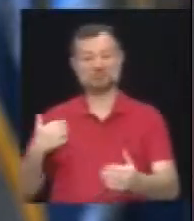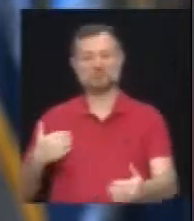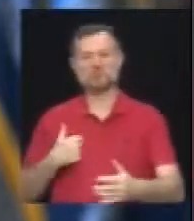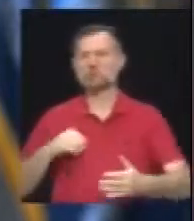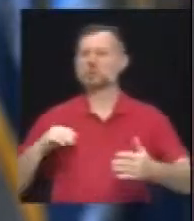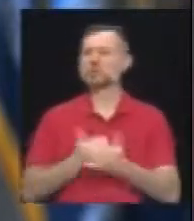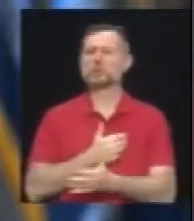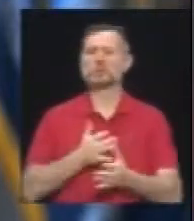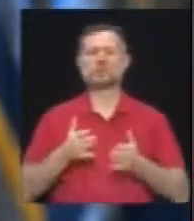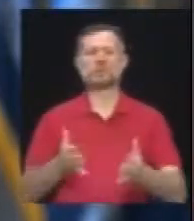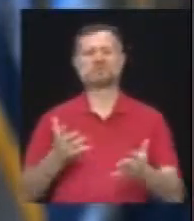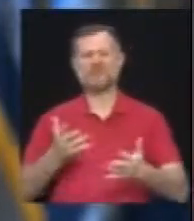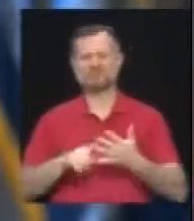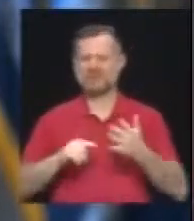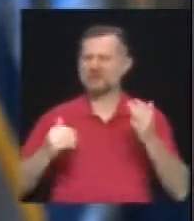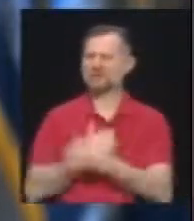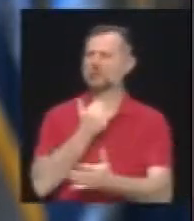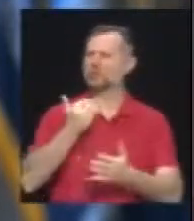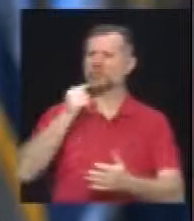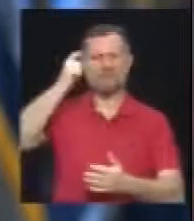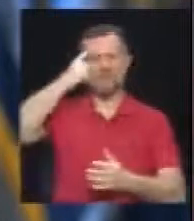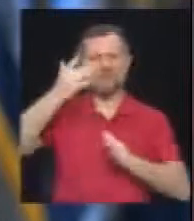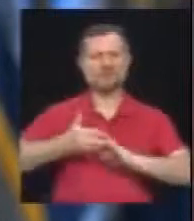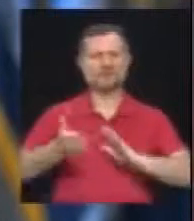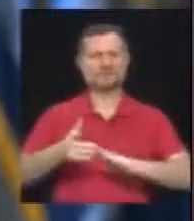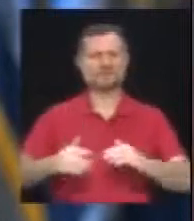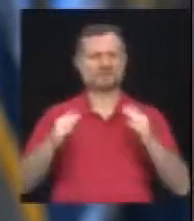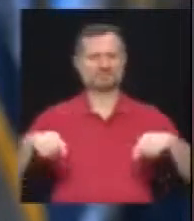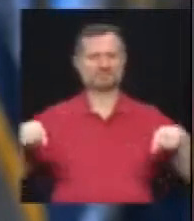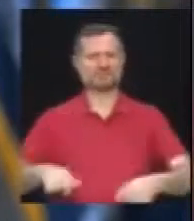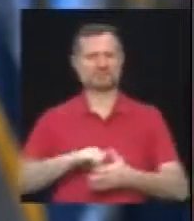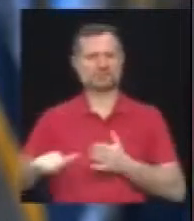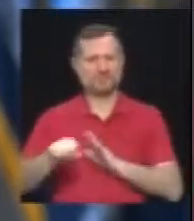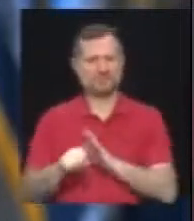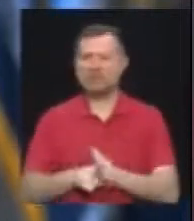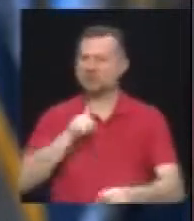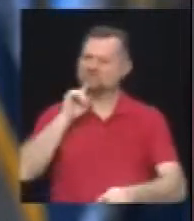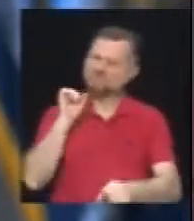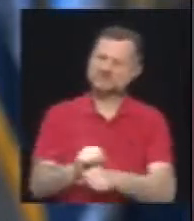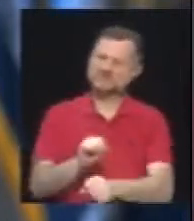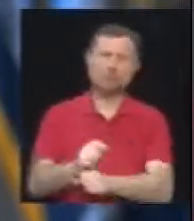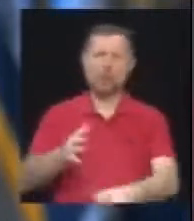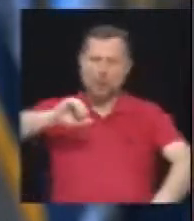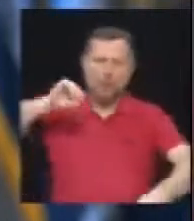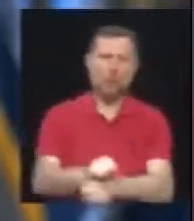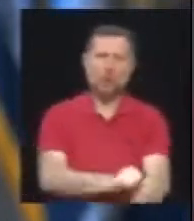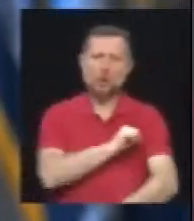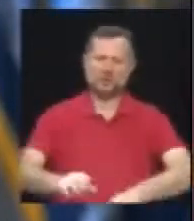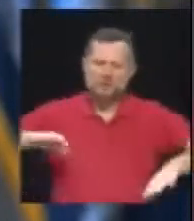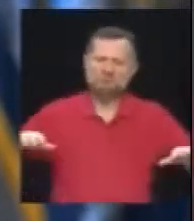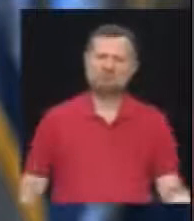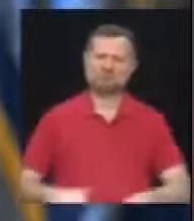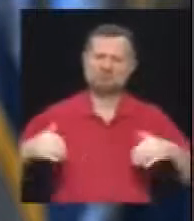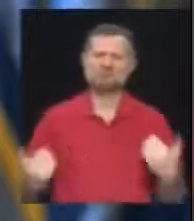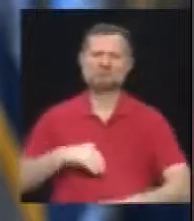of government in this state, a government that actually works and actually works